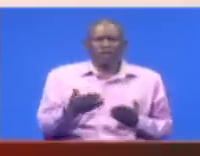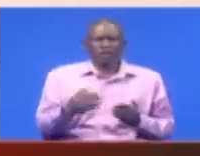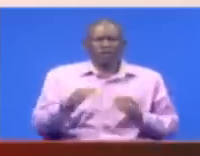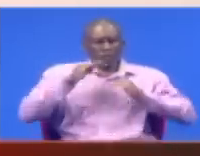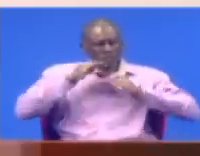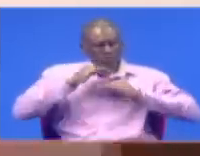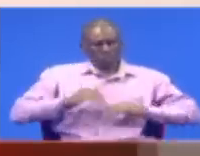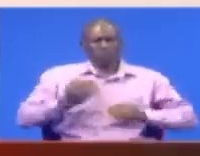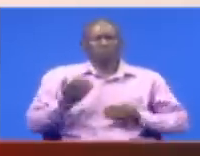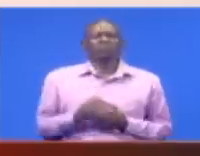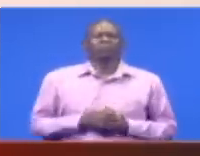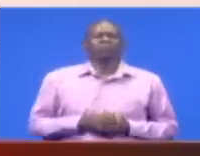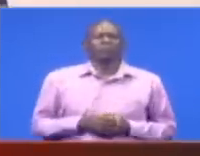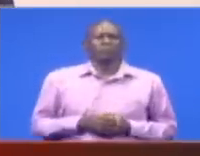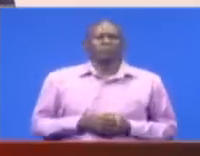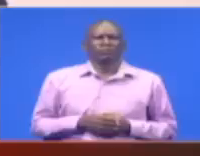break.